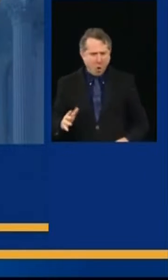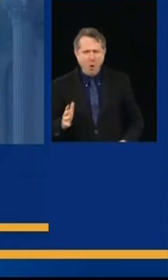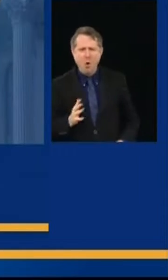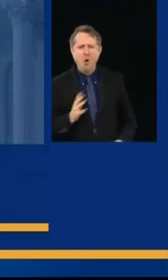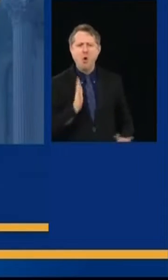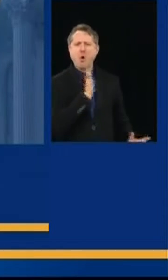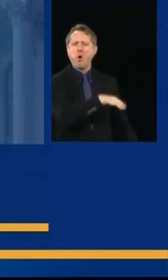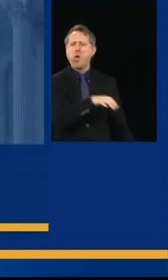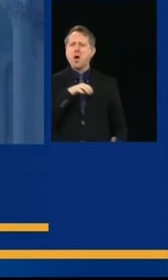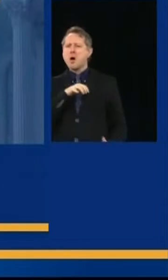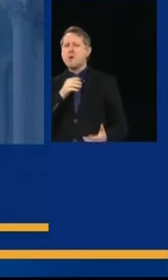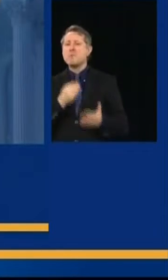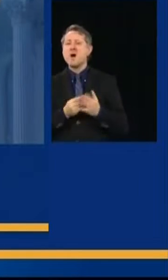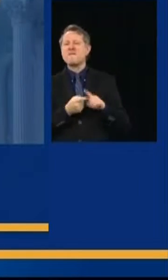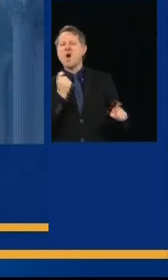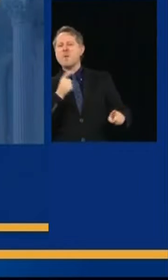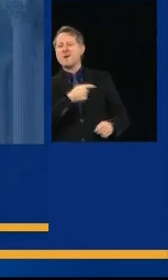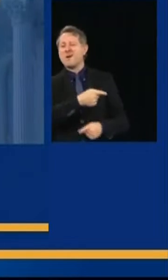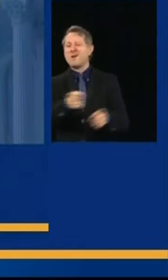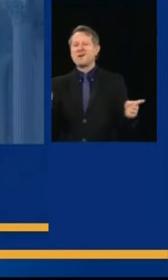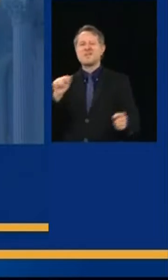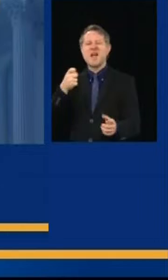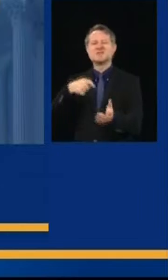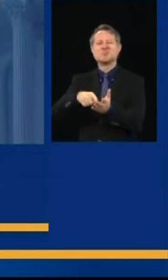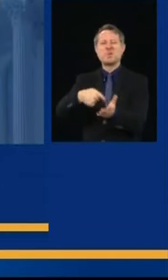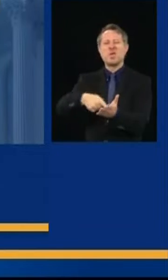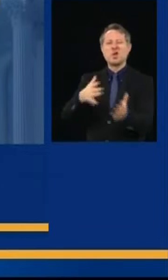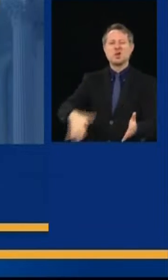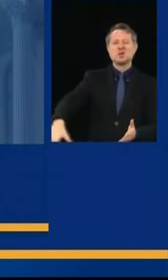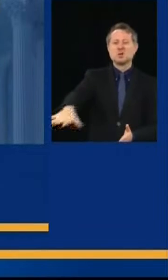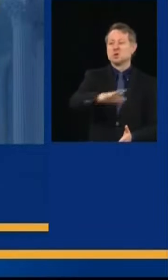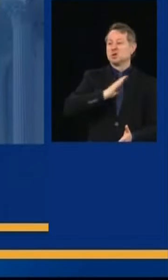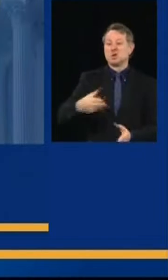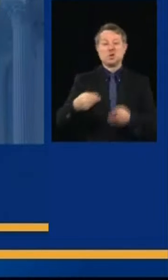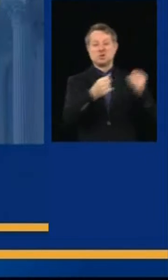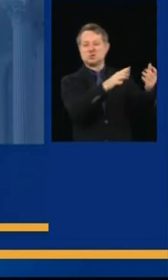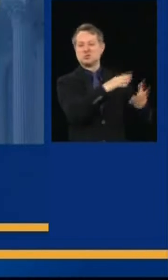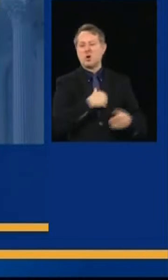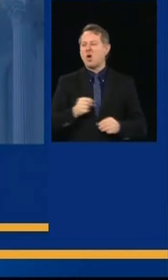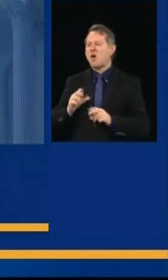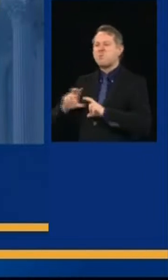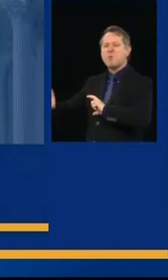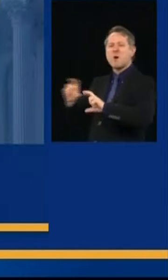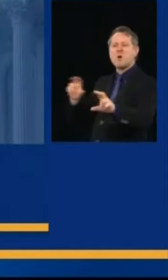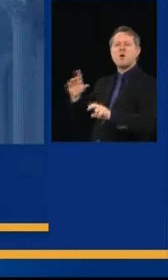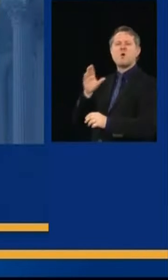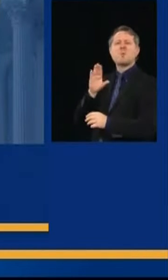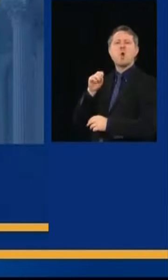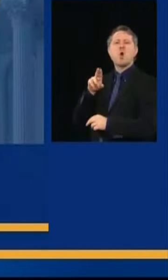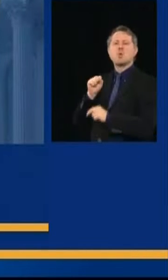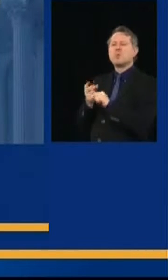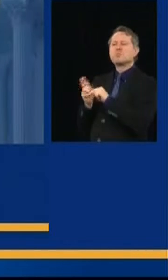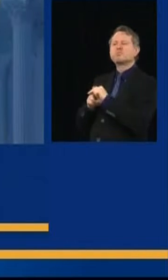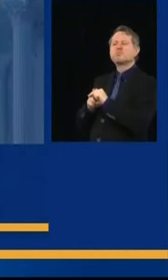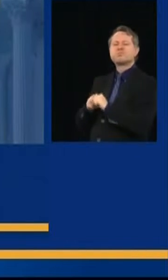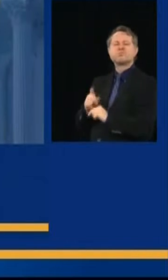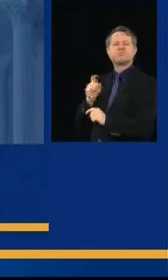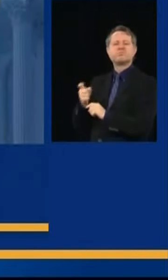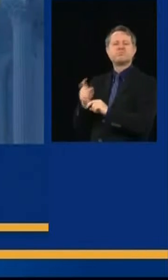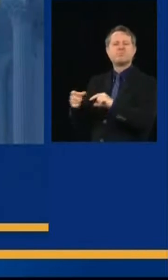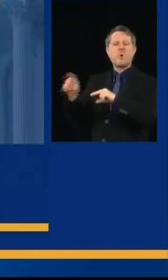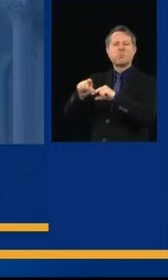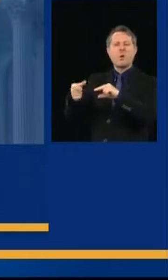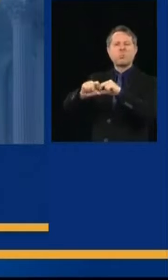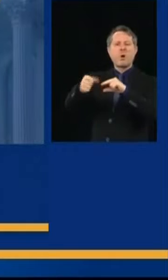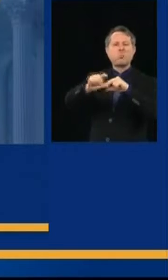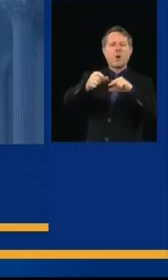and then gave themselves bonuses or gave their employees bonuses with taxpayer